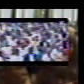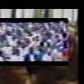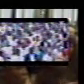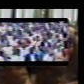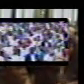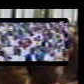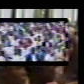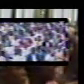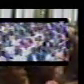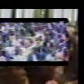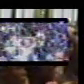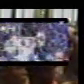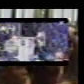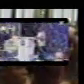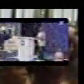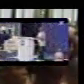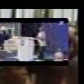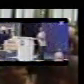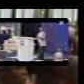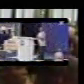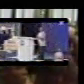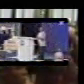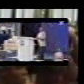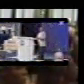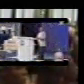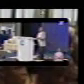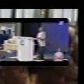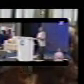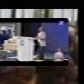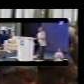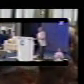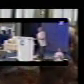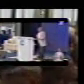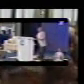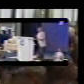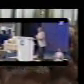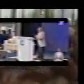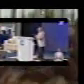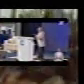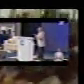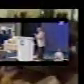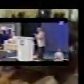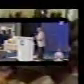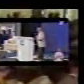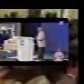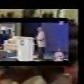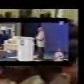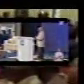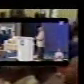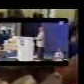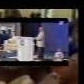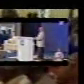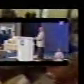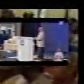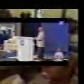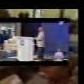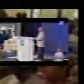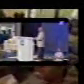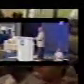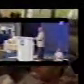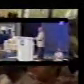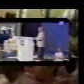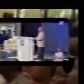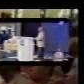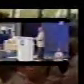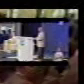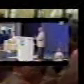language, and yet they cannot see that this is against the word of God.